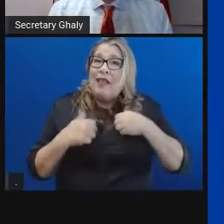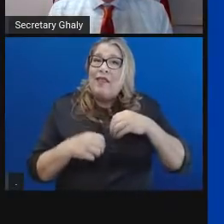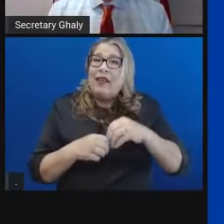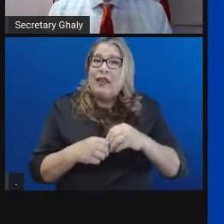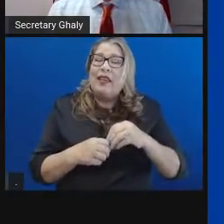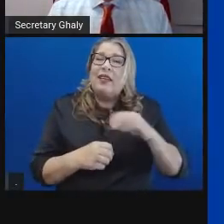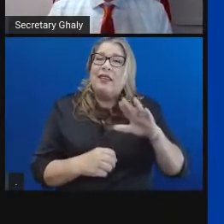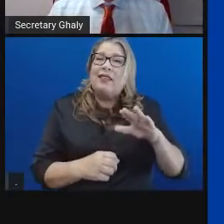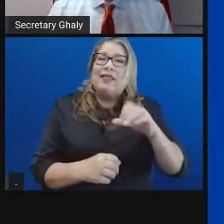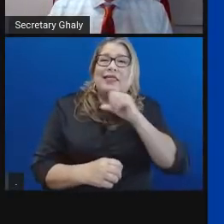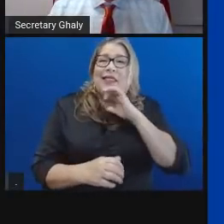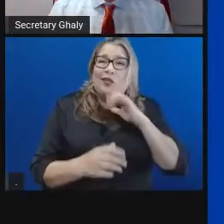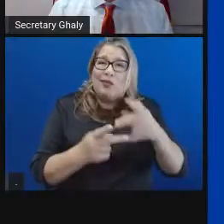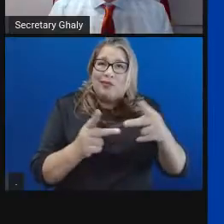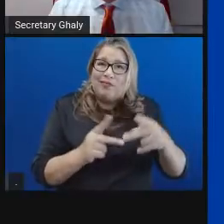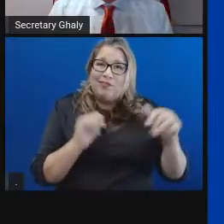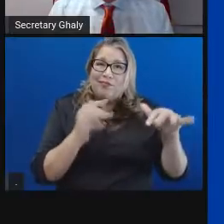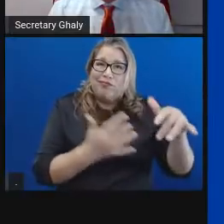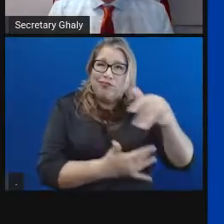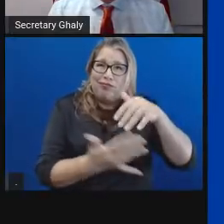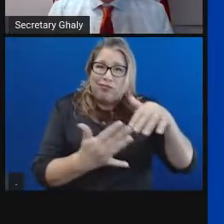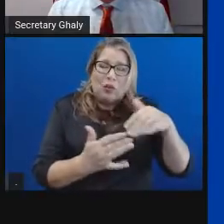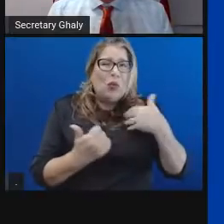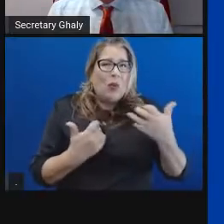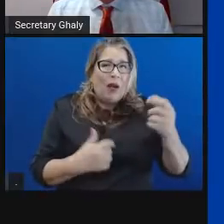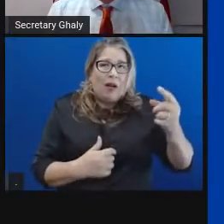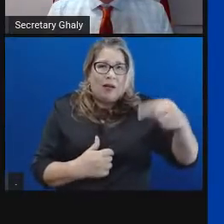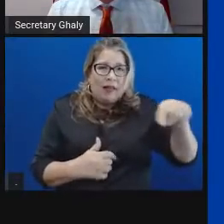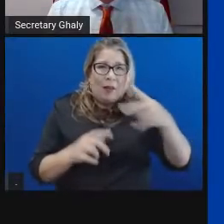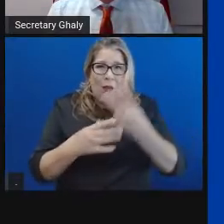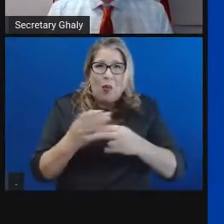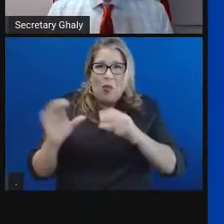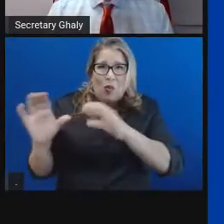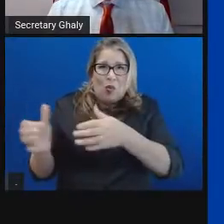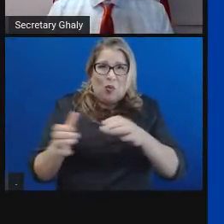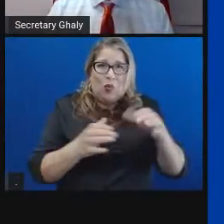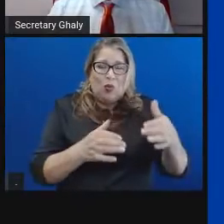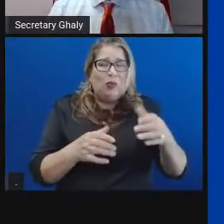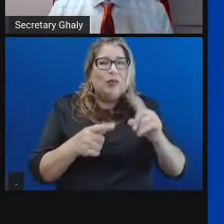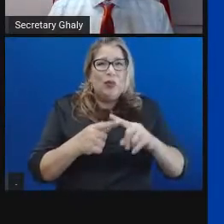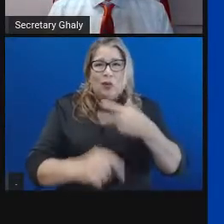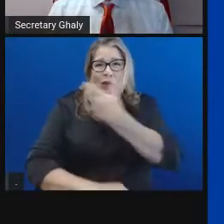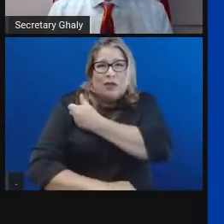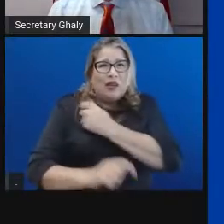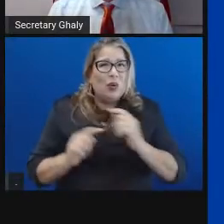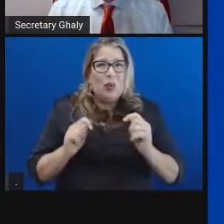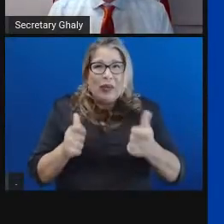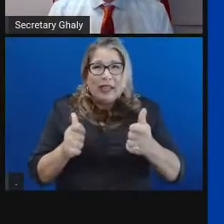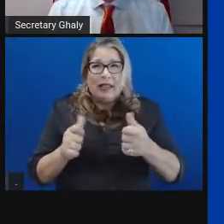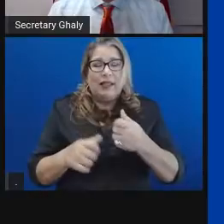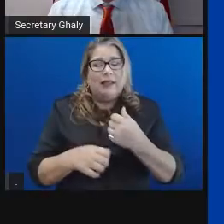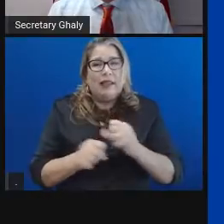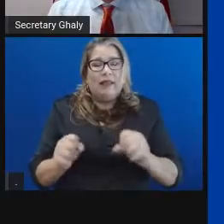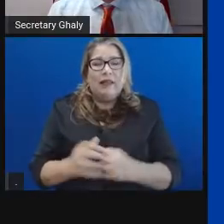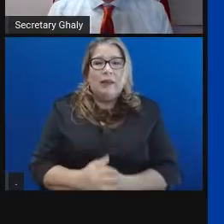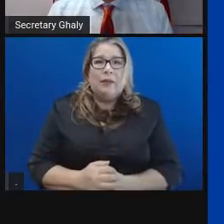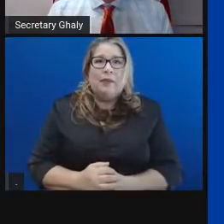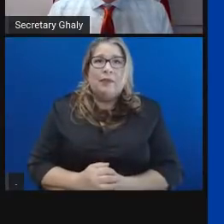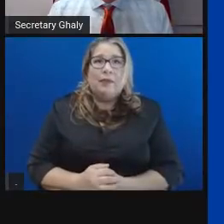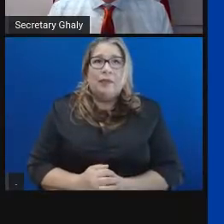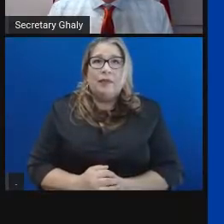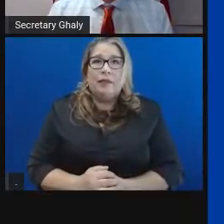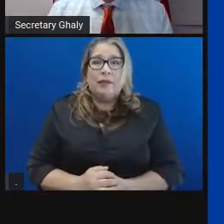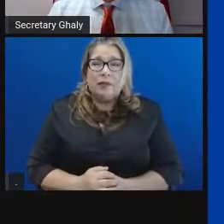vaccinated. There's a special effort focused on not just frontline healthcare providers, but all those who might join the effort to